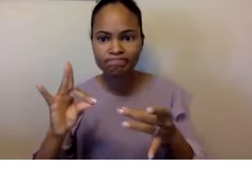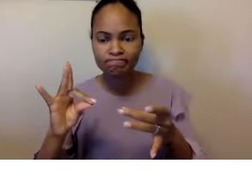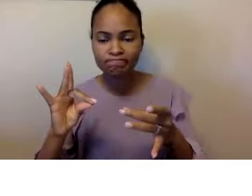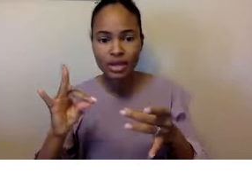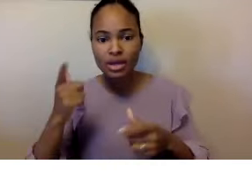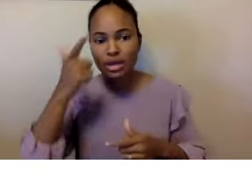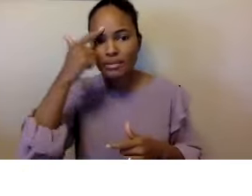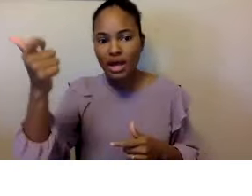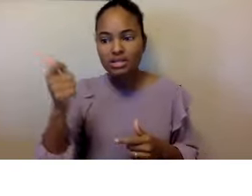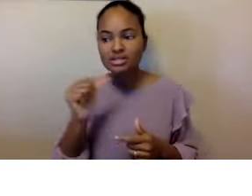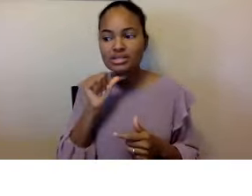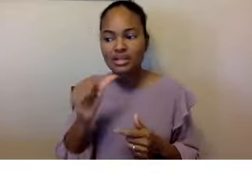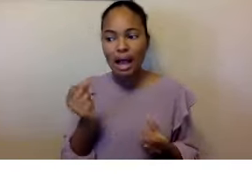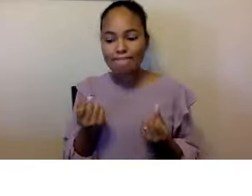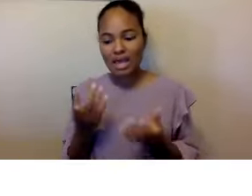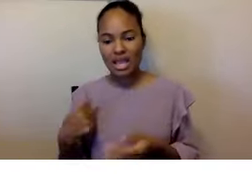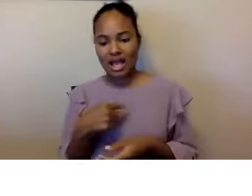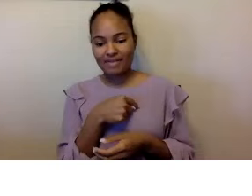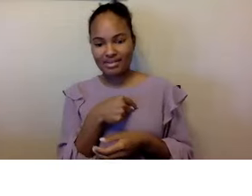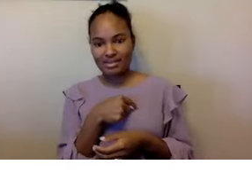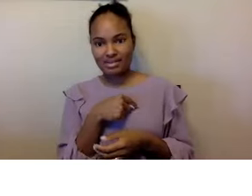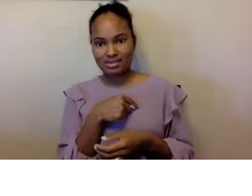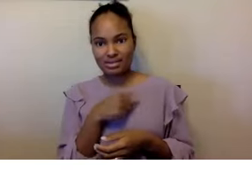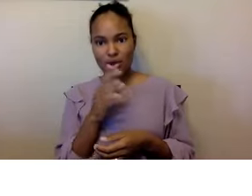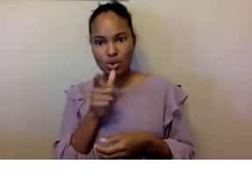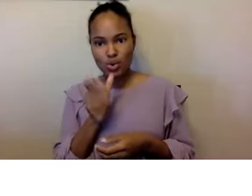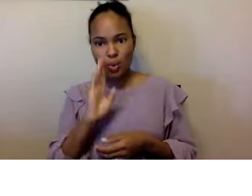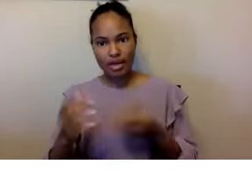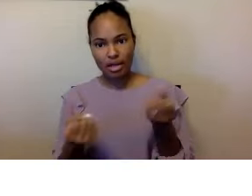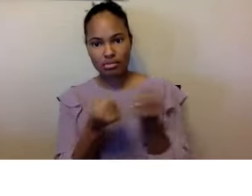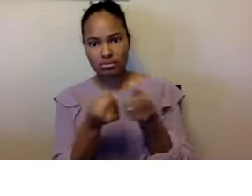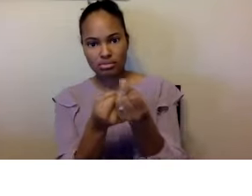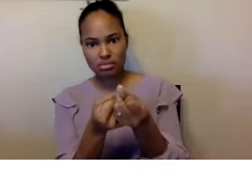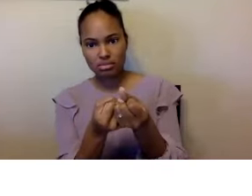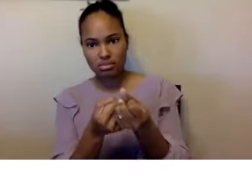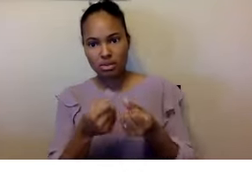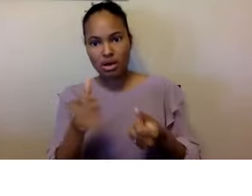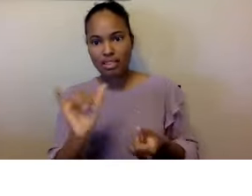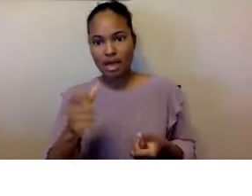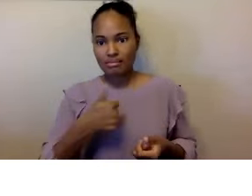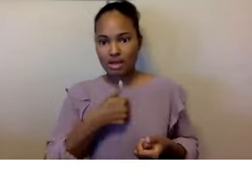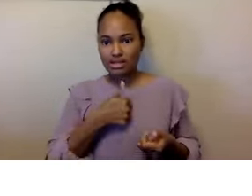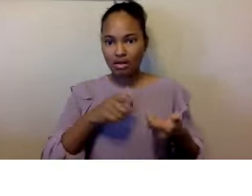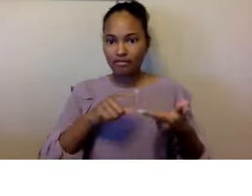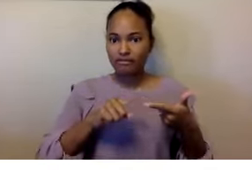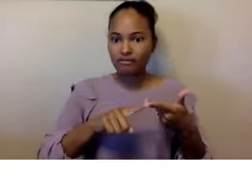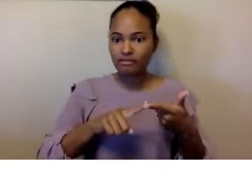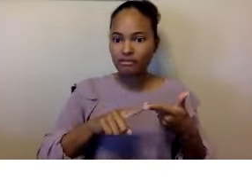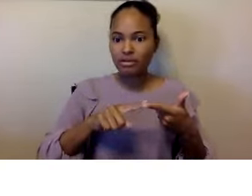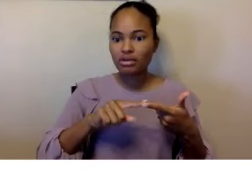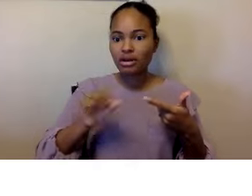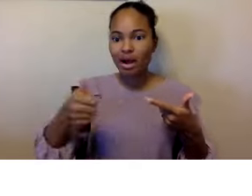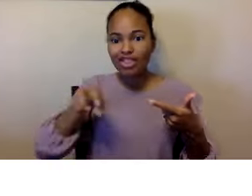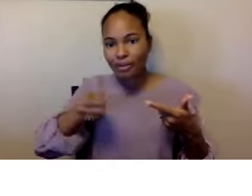out there like myself or Laurel or the